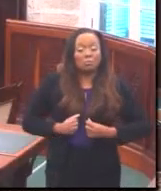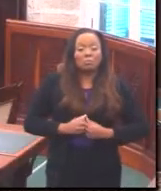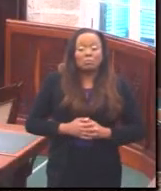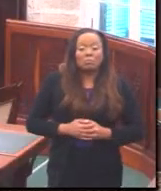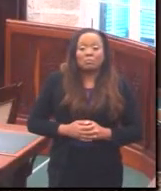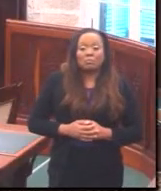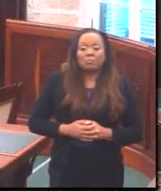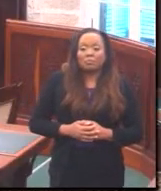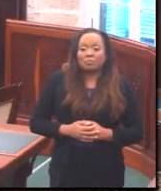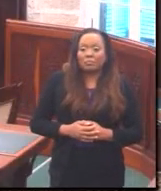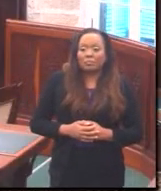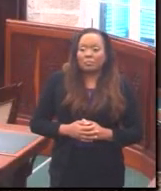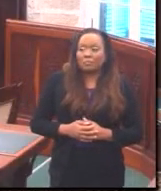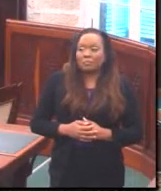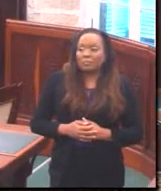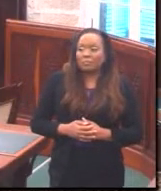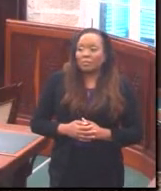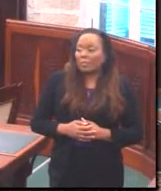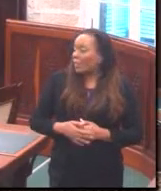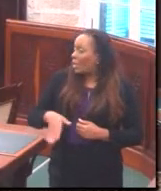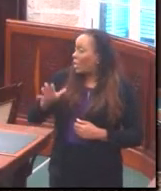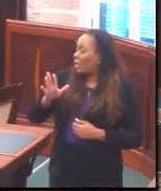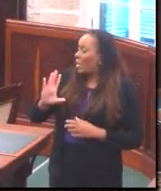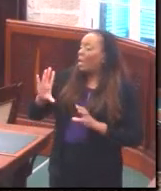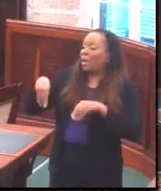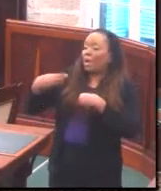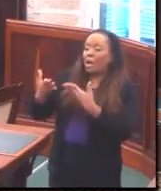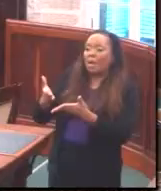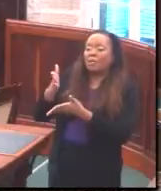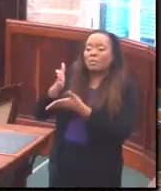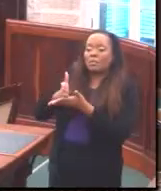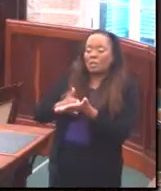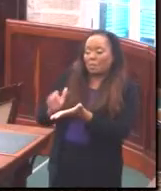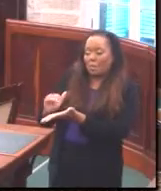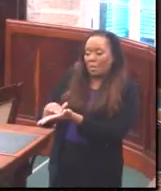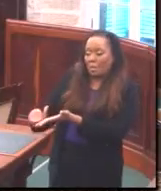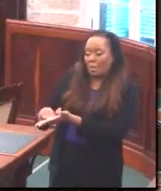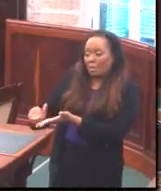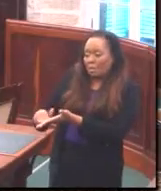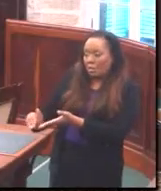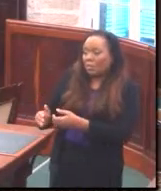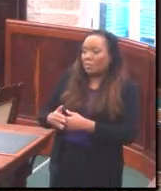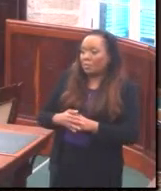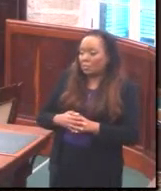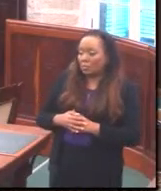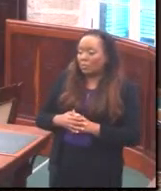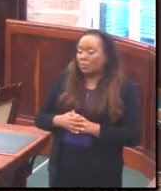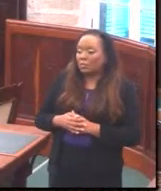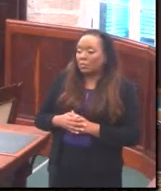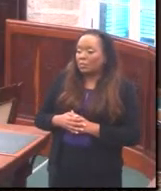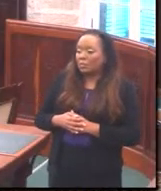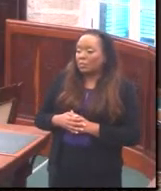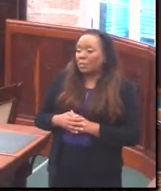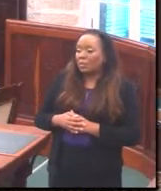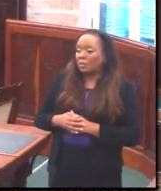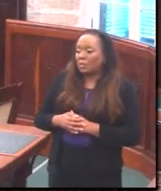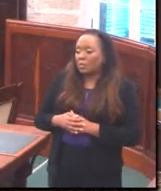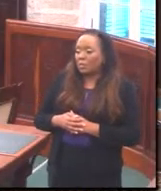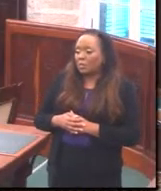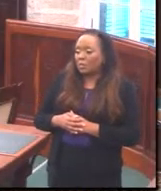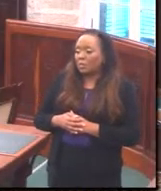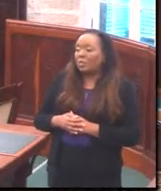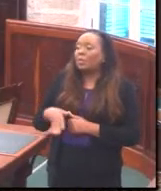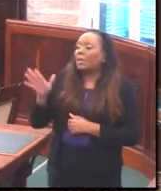them immunity. It permitted it, although it was within the larger context of prohibition. That's what it